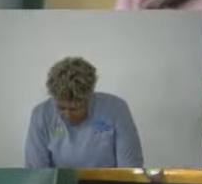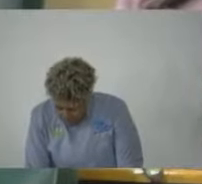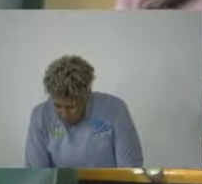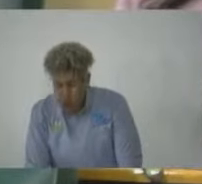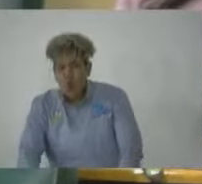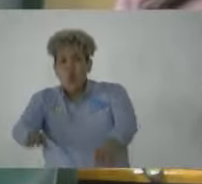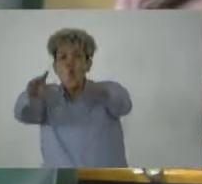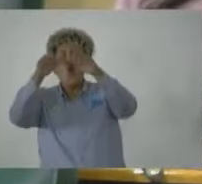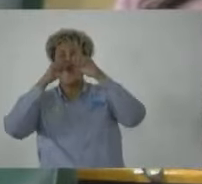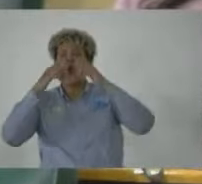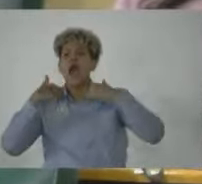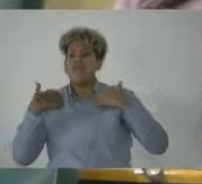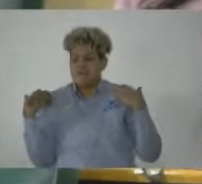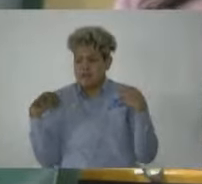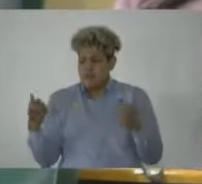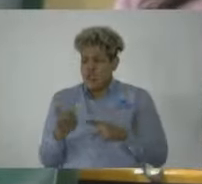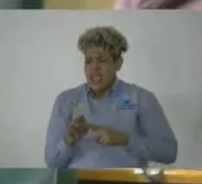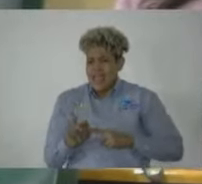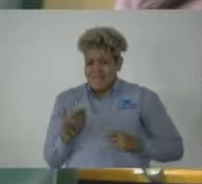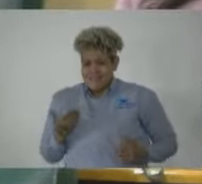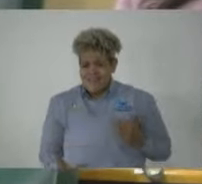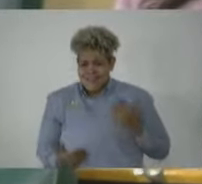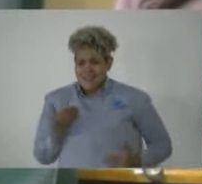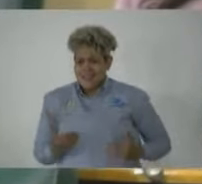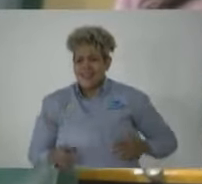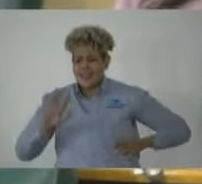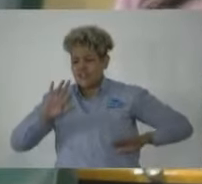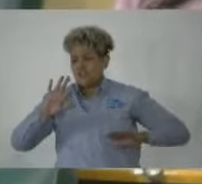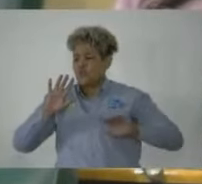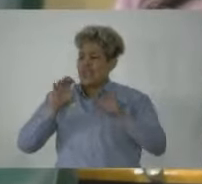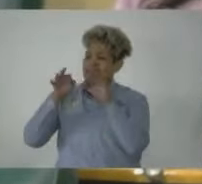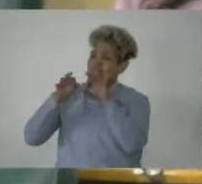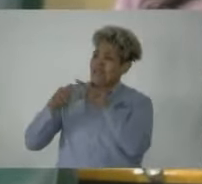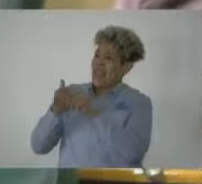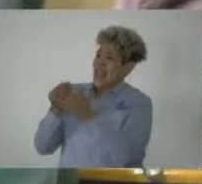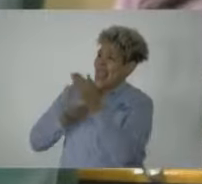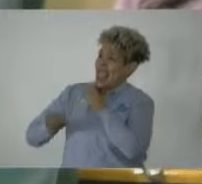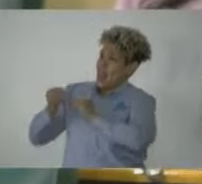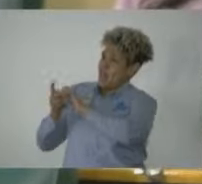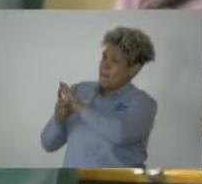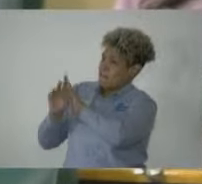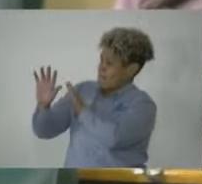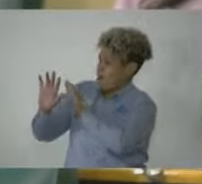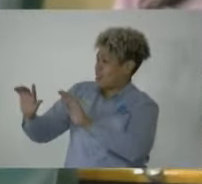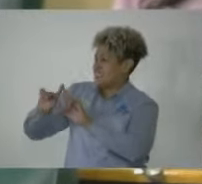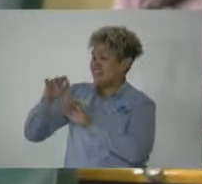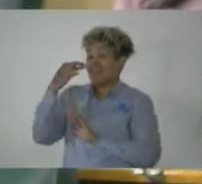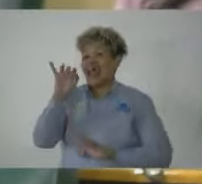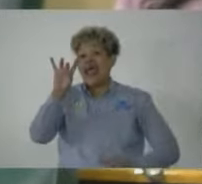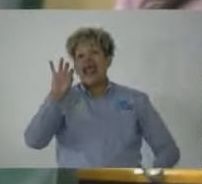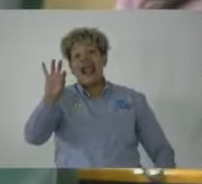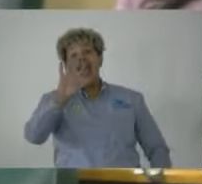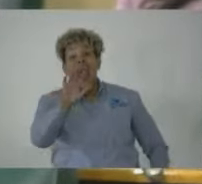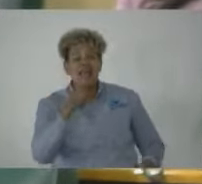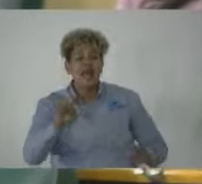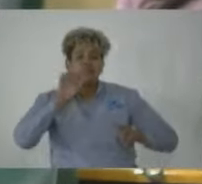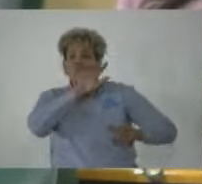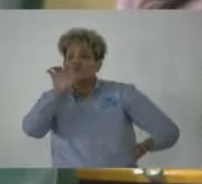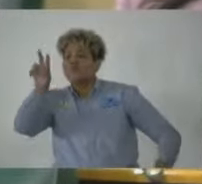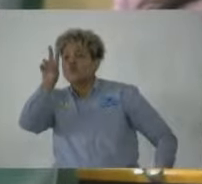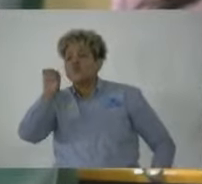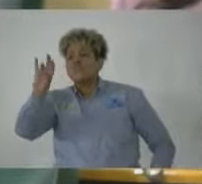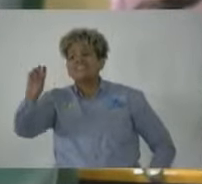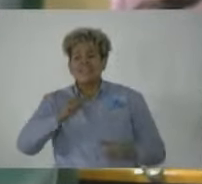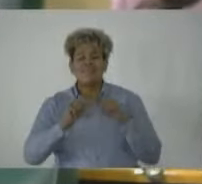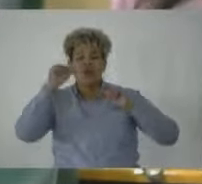Who had the audacity and the courage to point out that the economic policies of the 1989 to